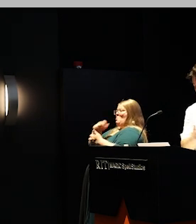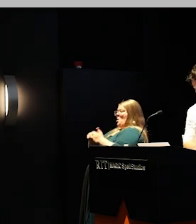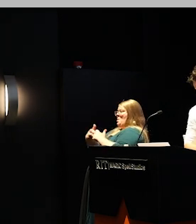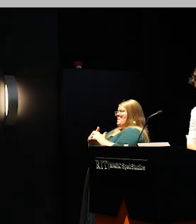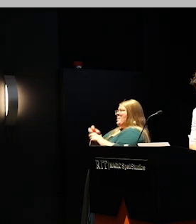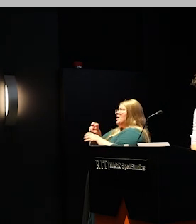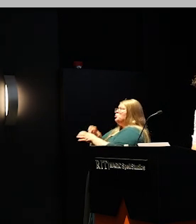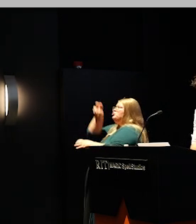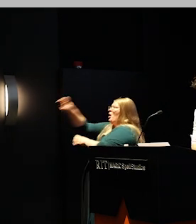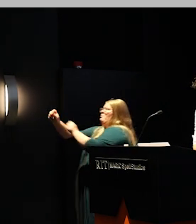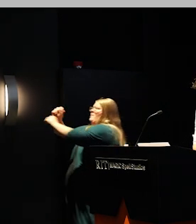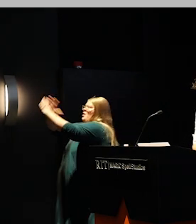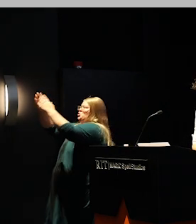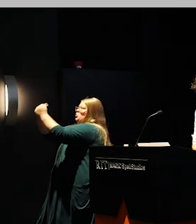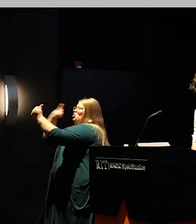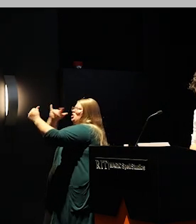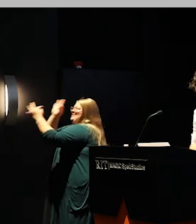to pull this off?